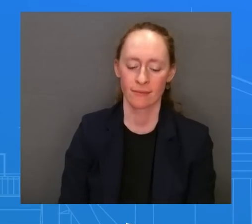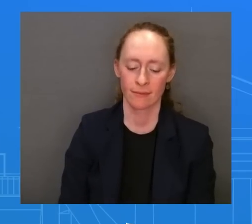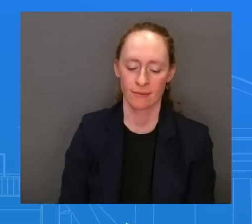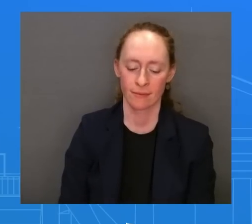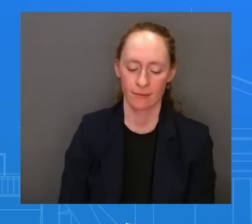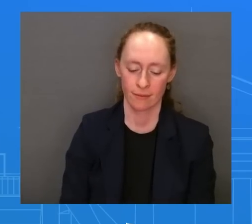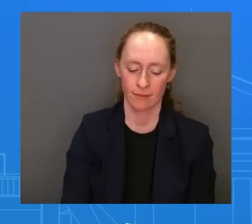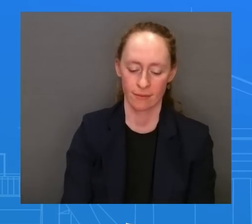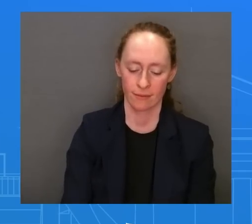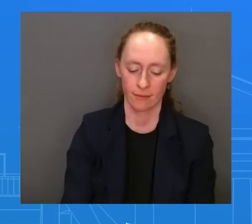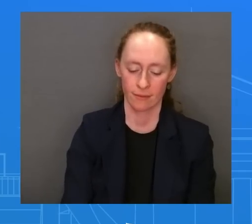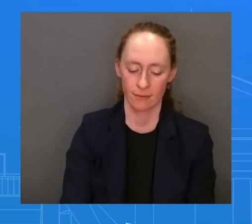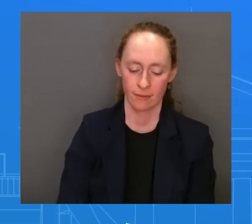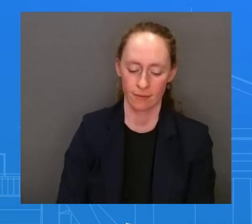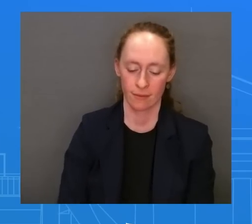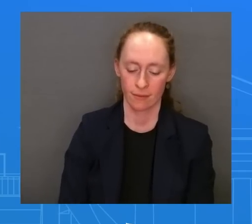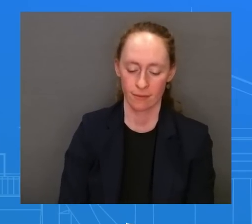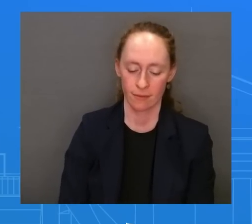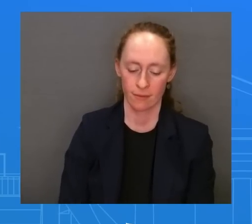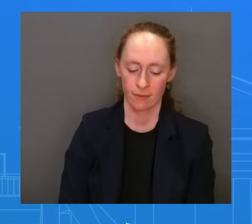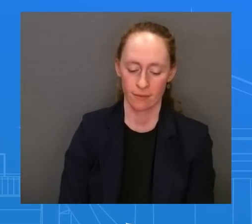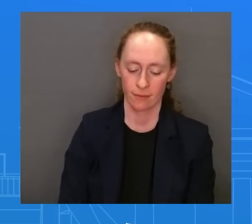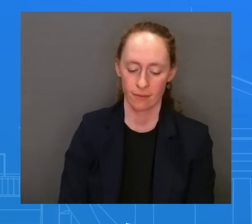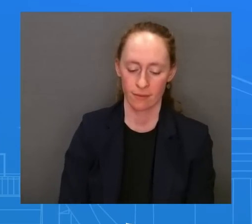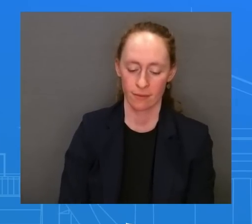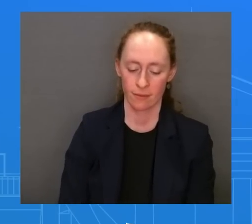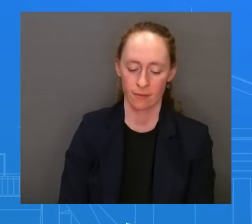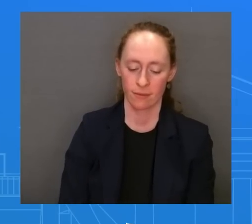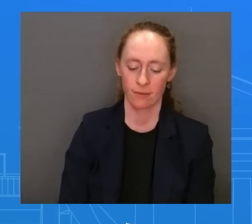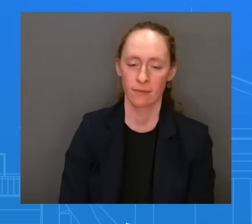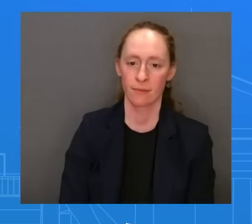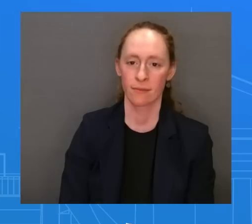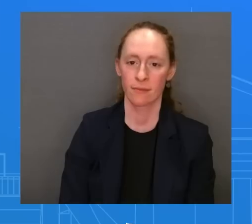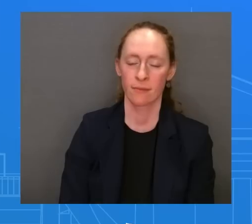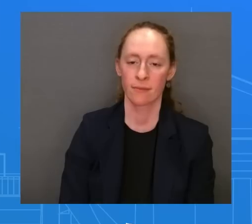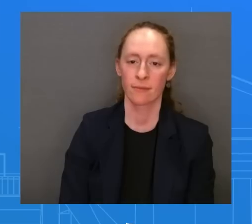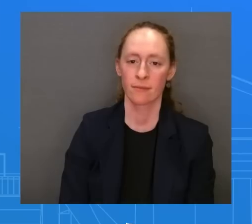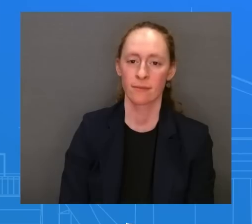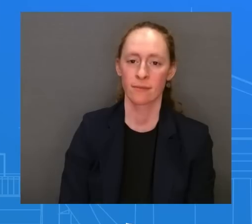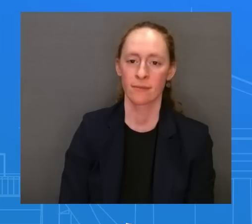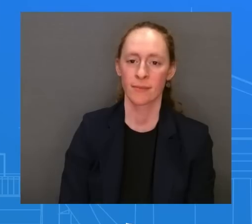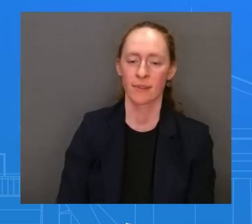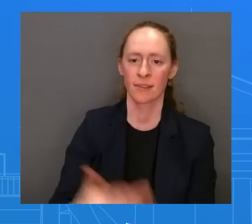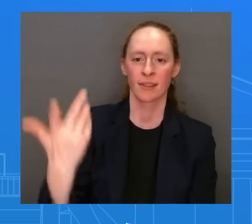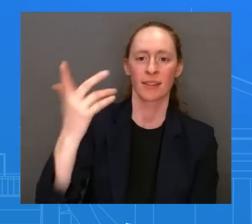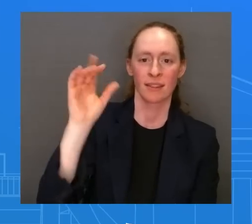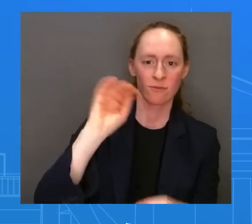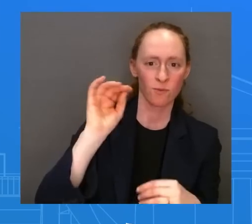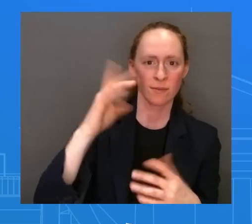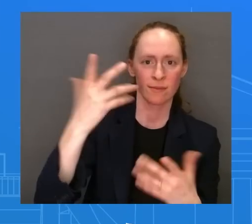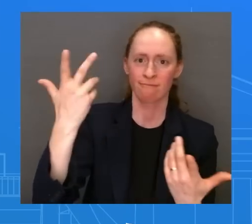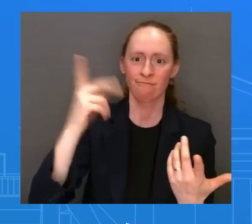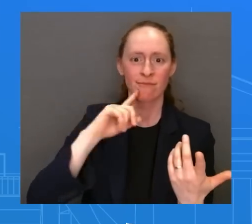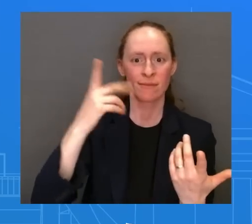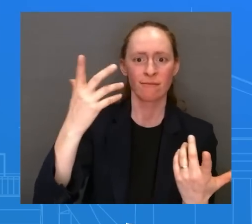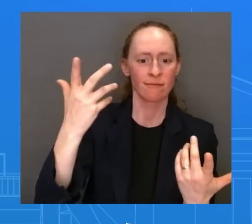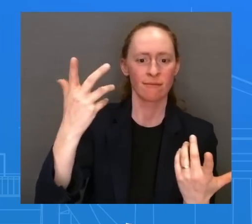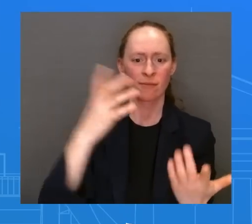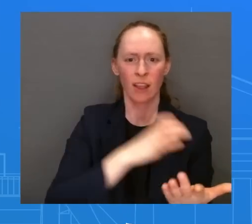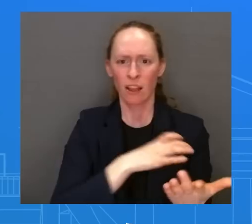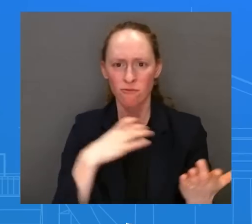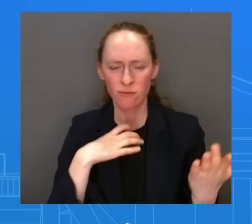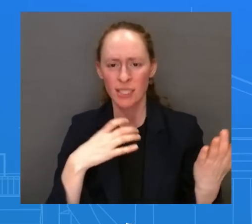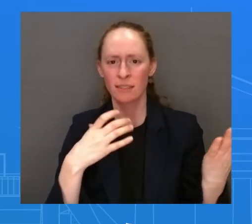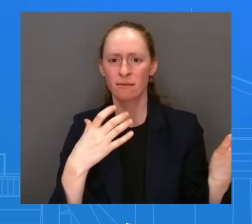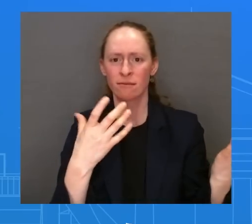there's no obligation uh to to even share those with members of Congress but we're doing that Jeremy jigsaw then